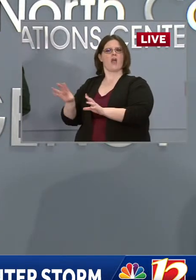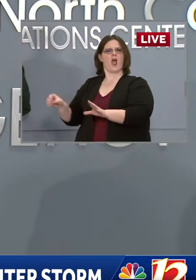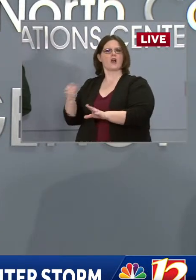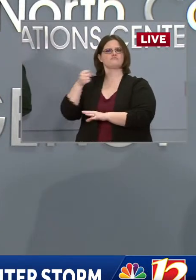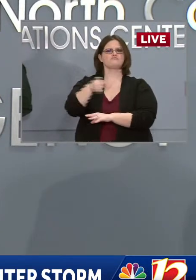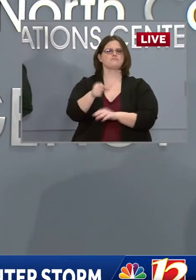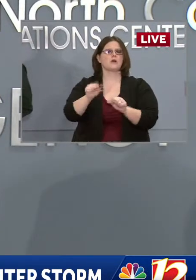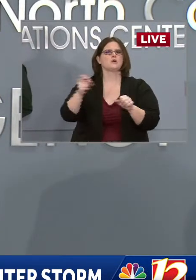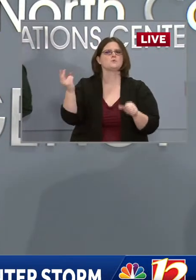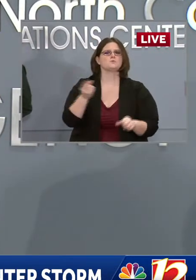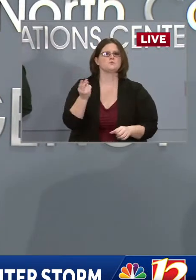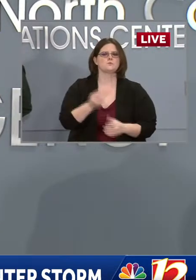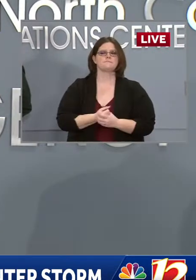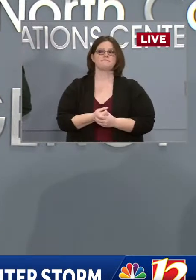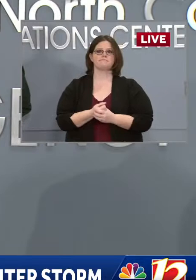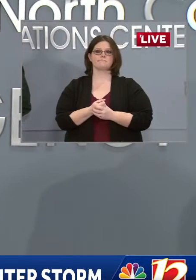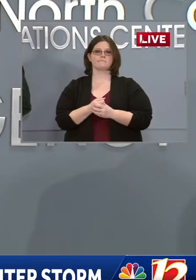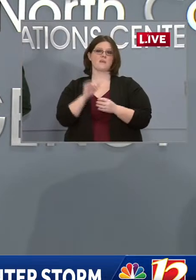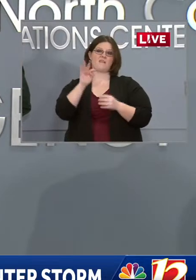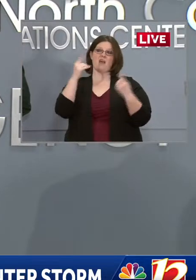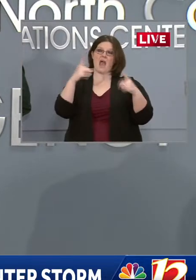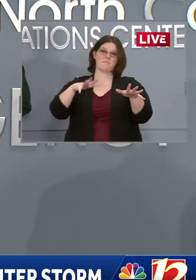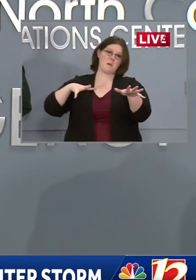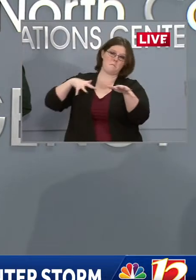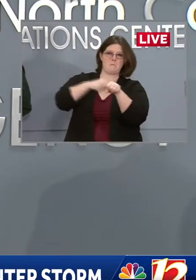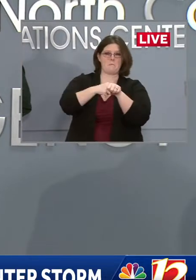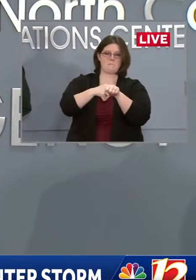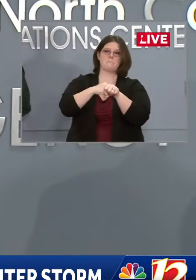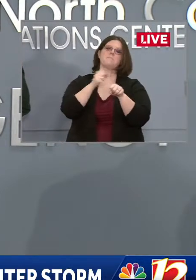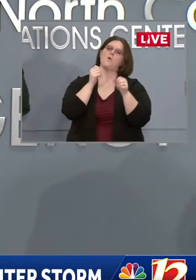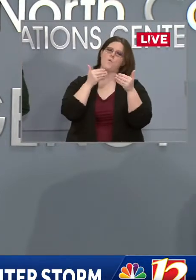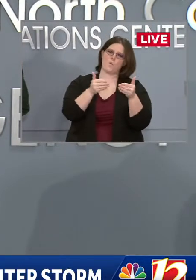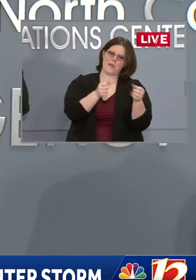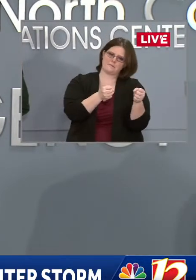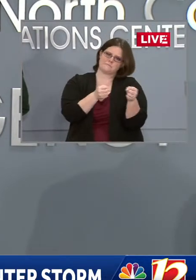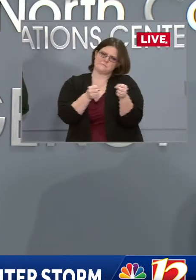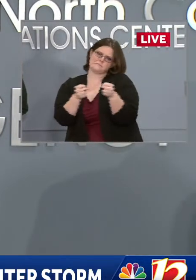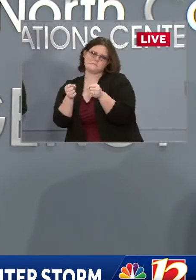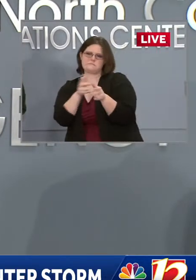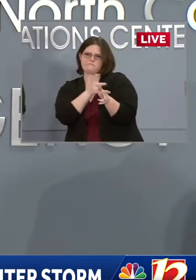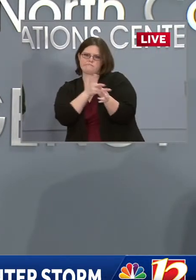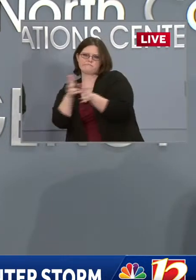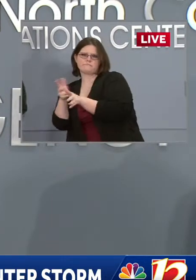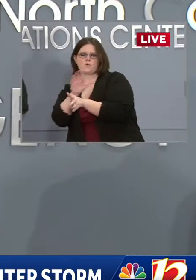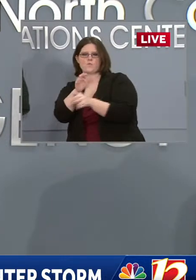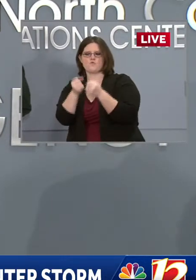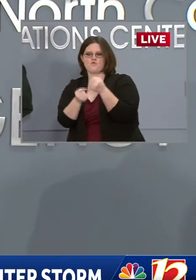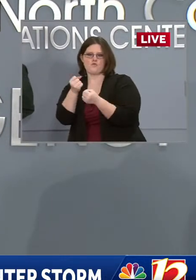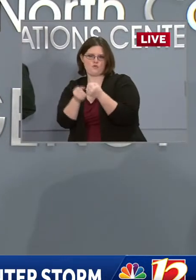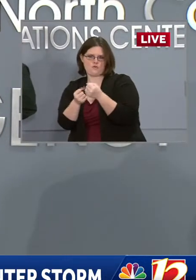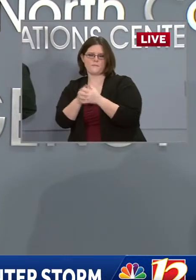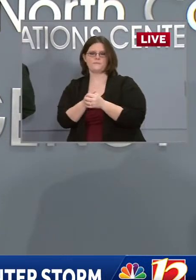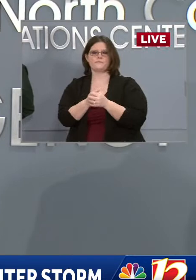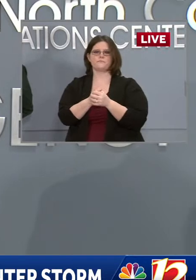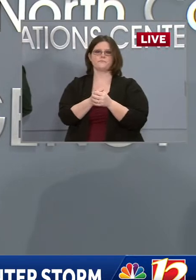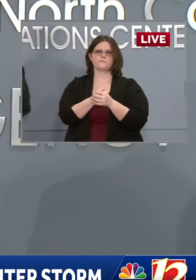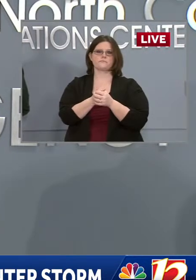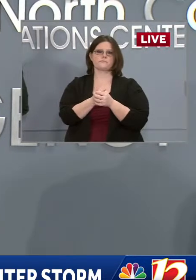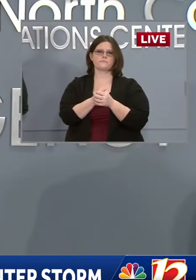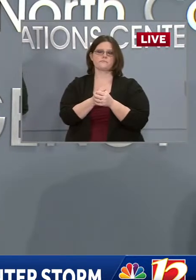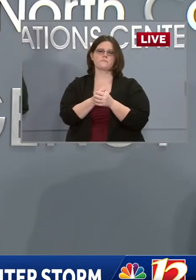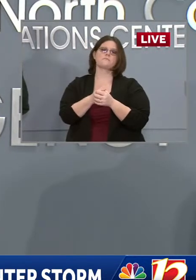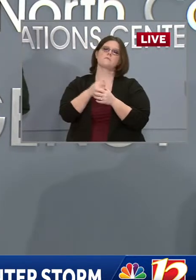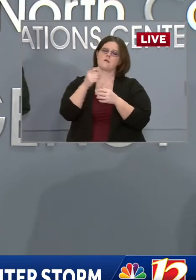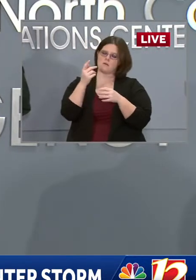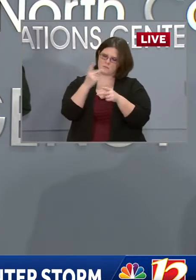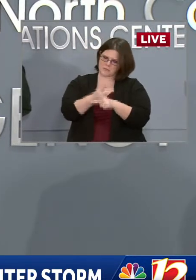in a collision, remove your vehicle from the roadway if the collision is minor in nature. And as always, slow down and keep a watch out for first